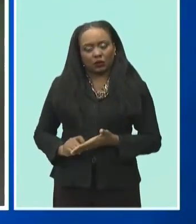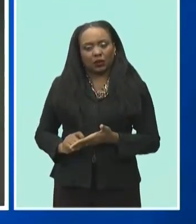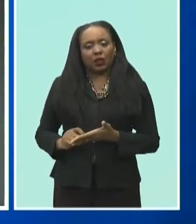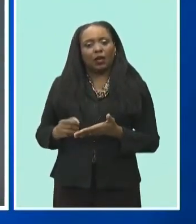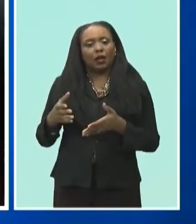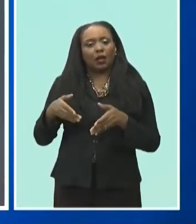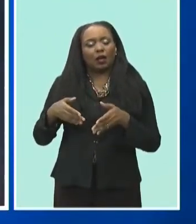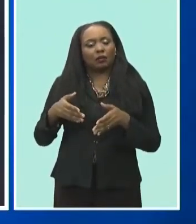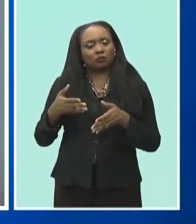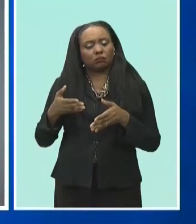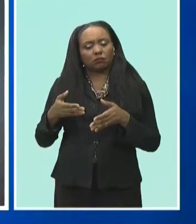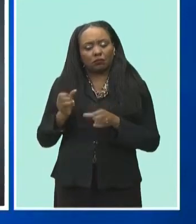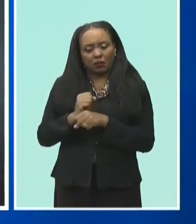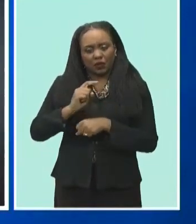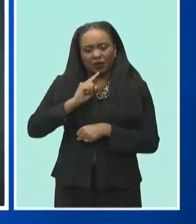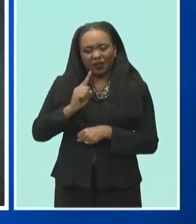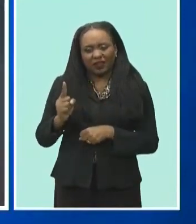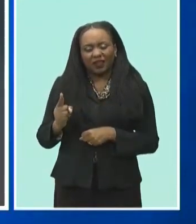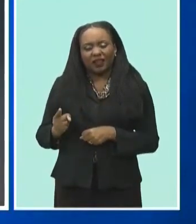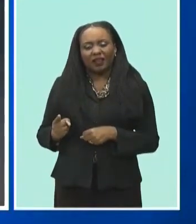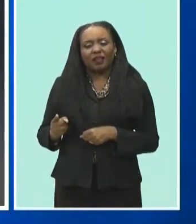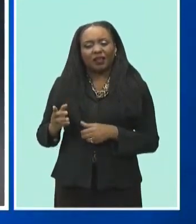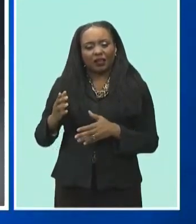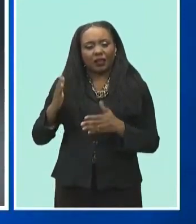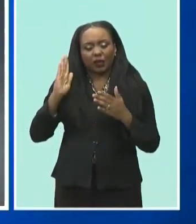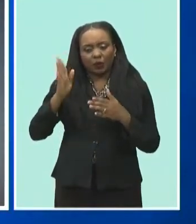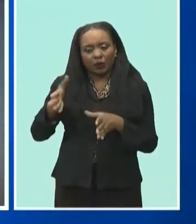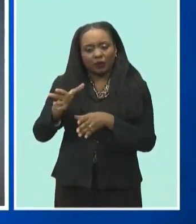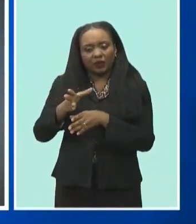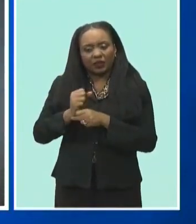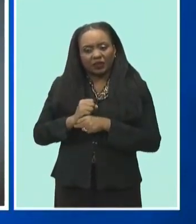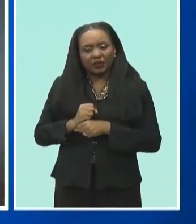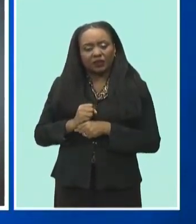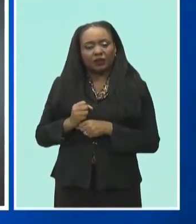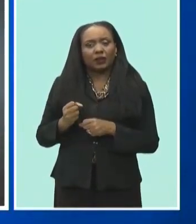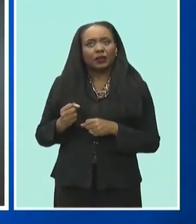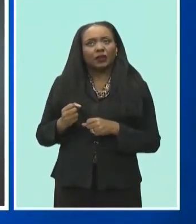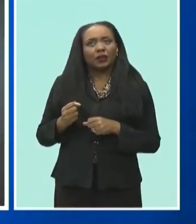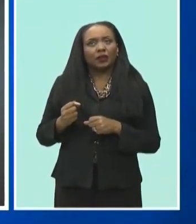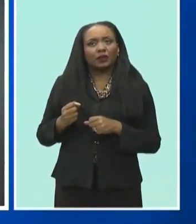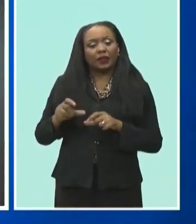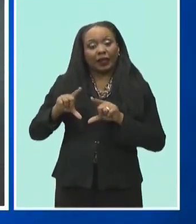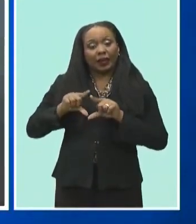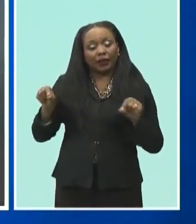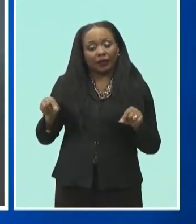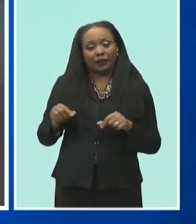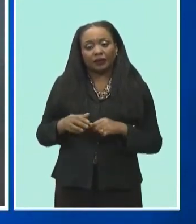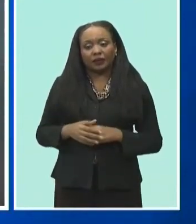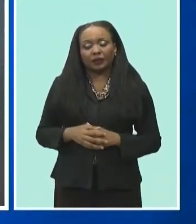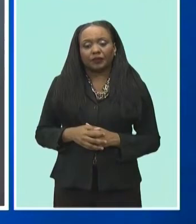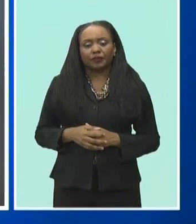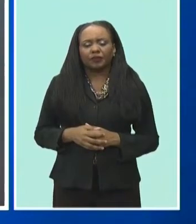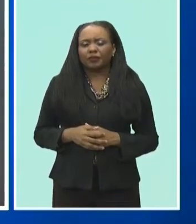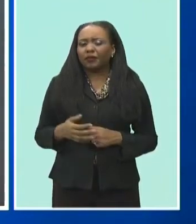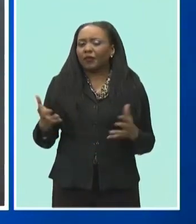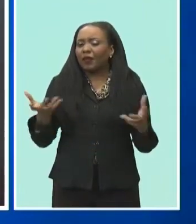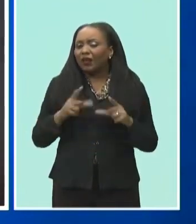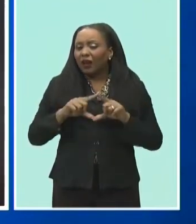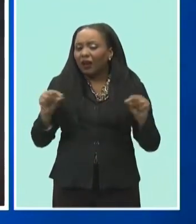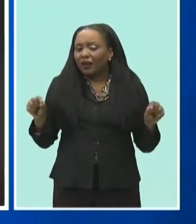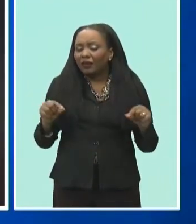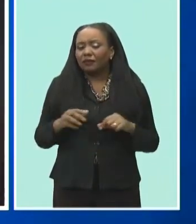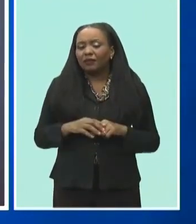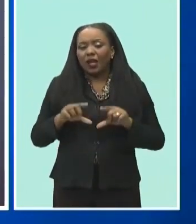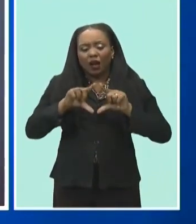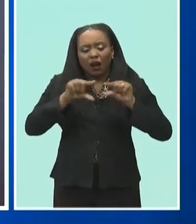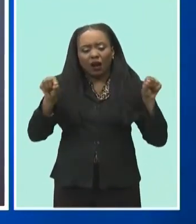explained that after their registration, the Venezuelans will receive a card. And the card, that really is a permit for them